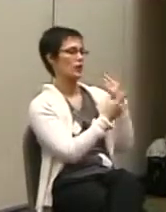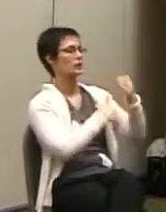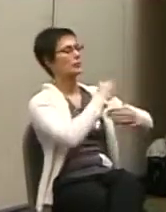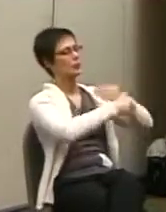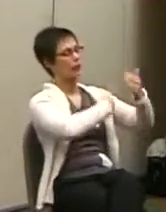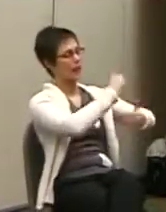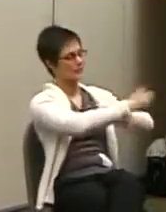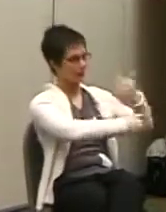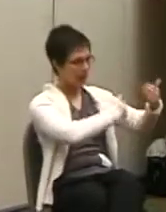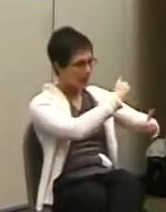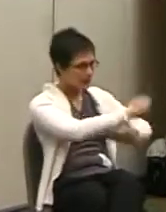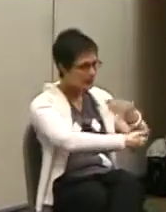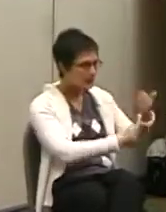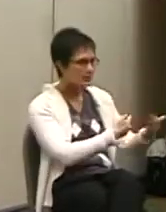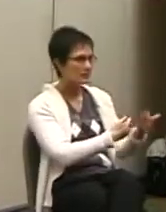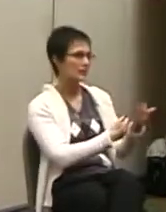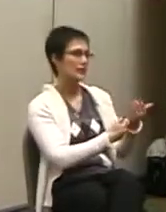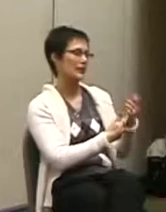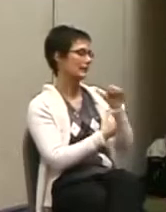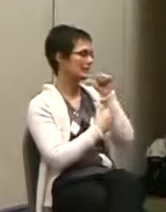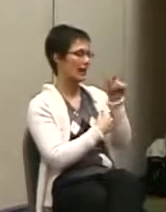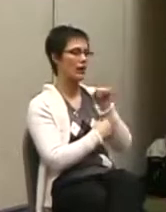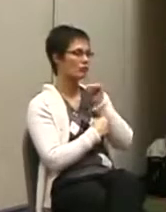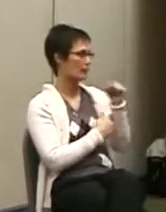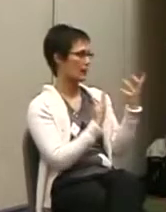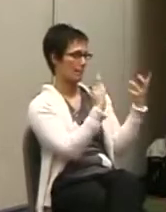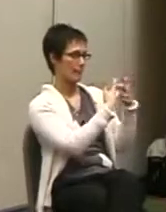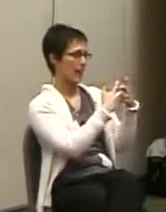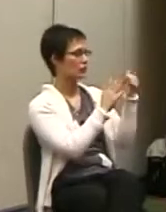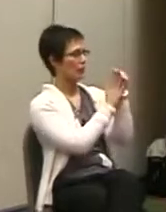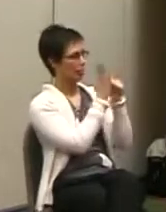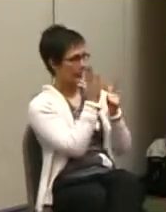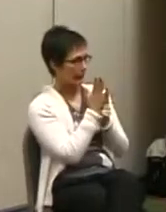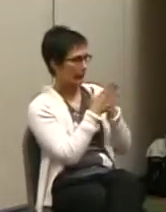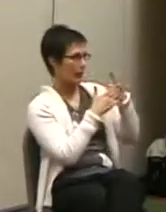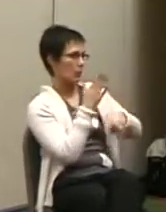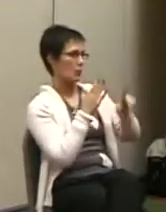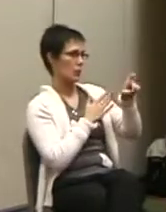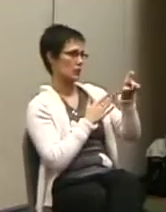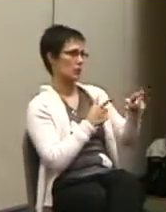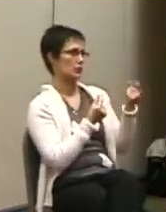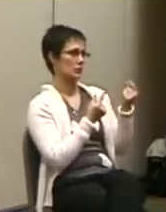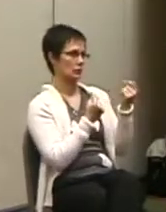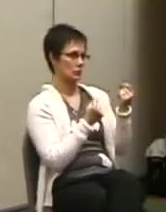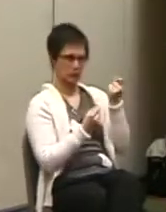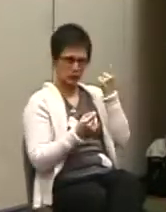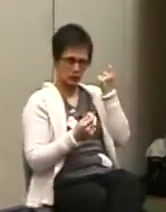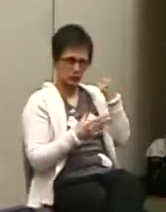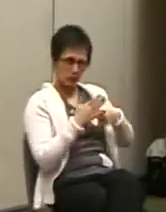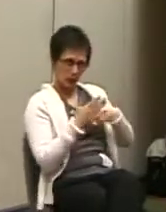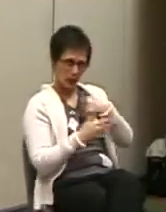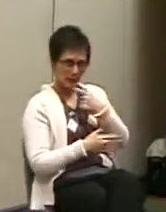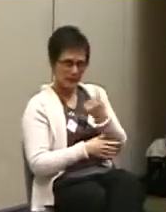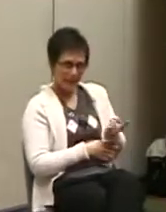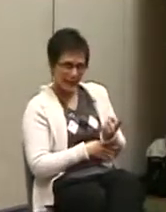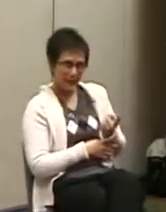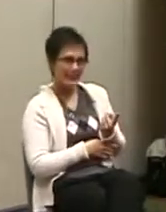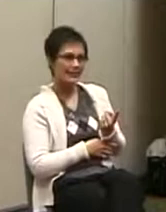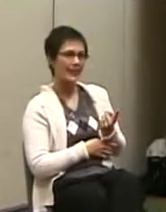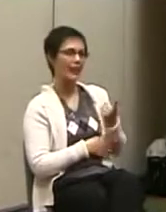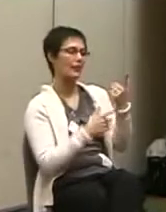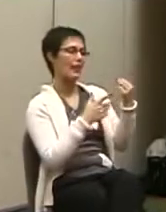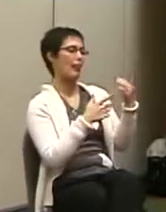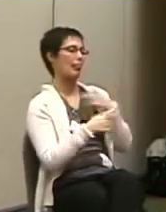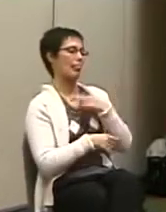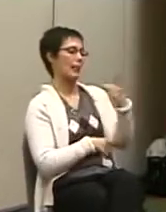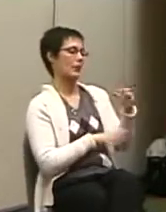not the same of what we legally should be doing. If you see what I'm saying. Okay. Without, they like to